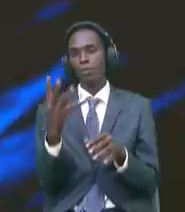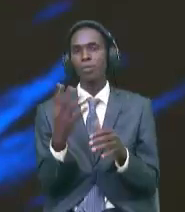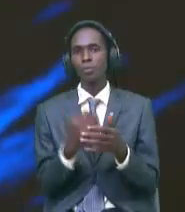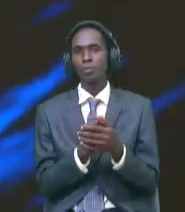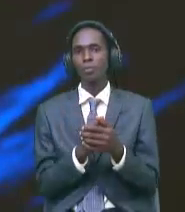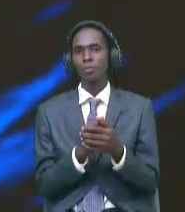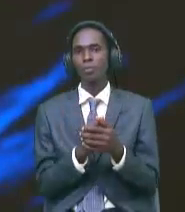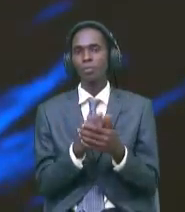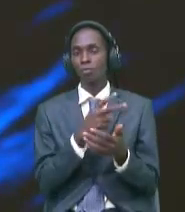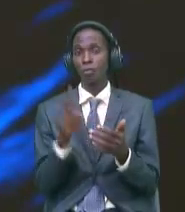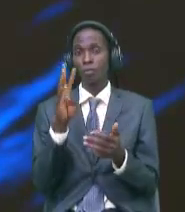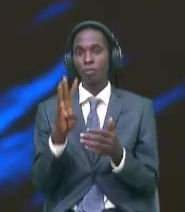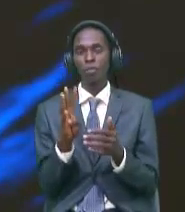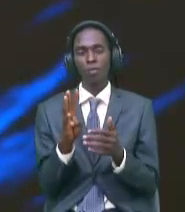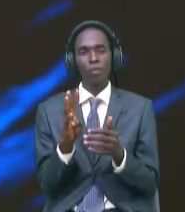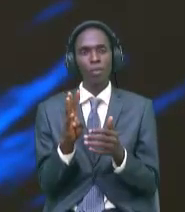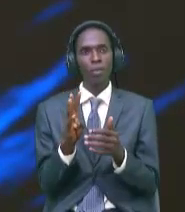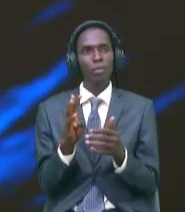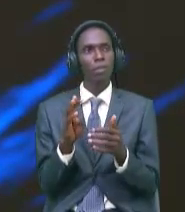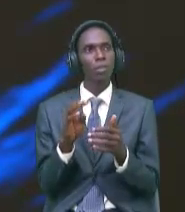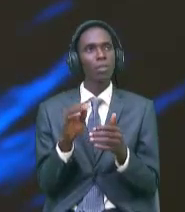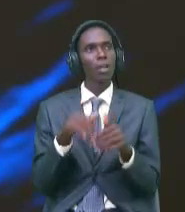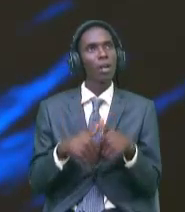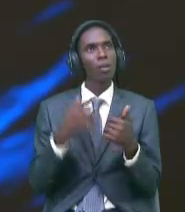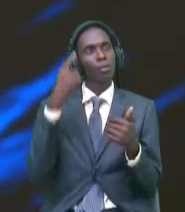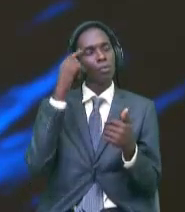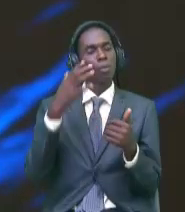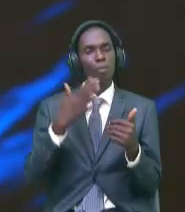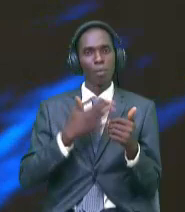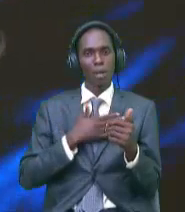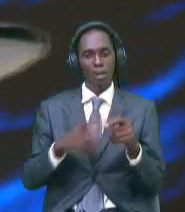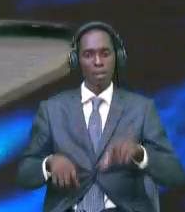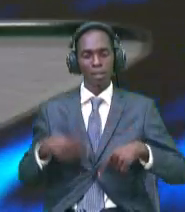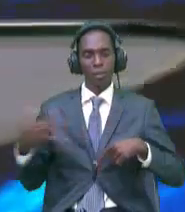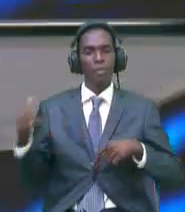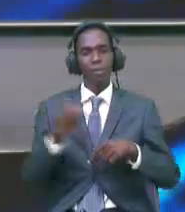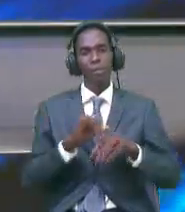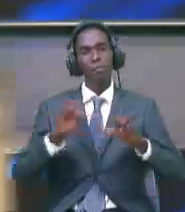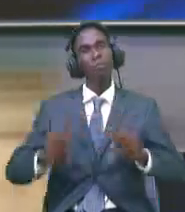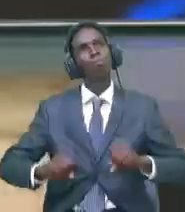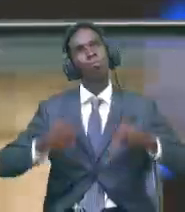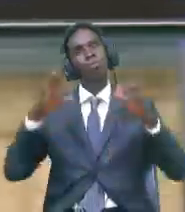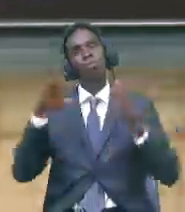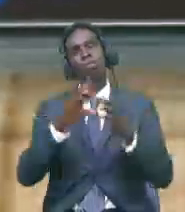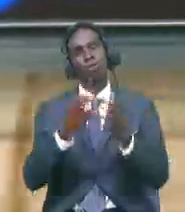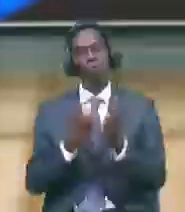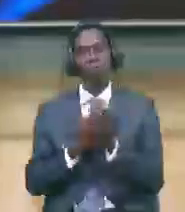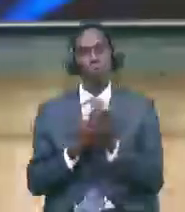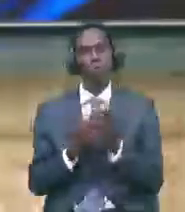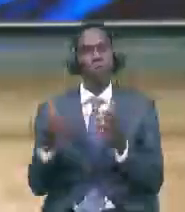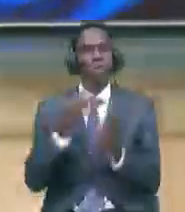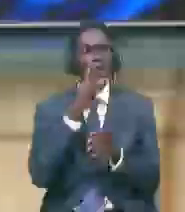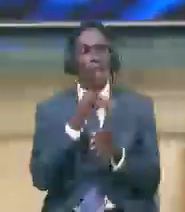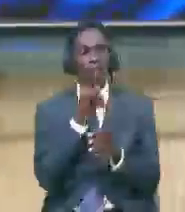who have for my life laid down their own necks. They are the people who are not dodging, who are not running away